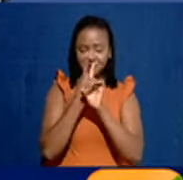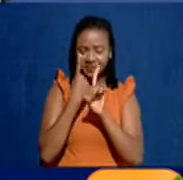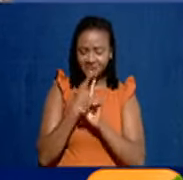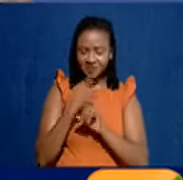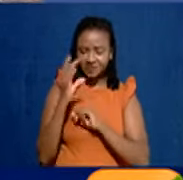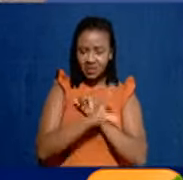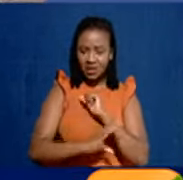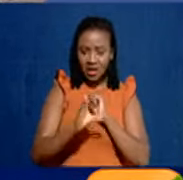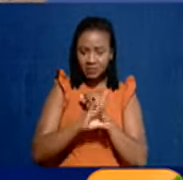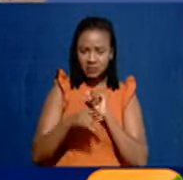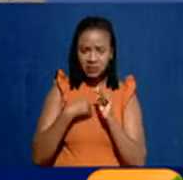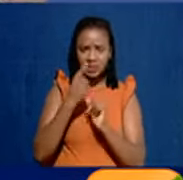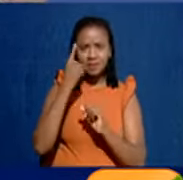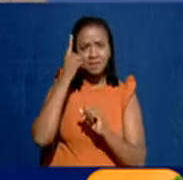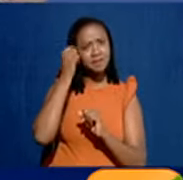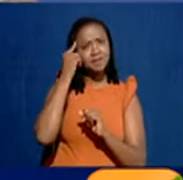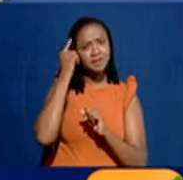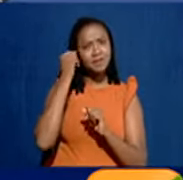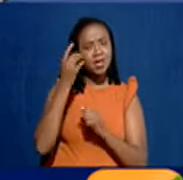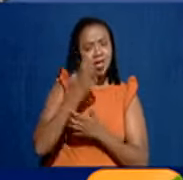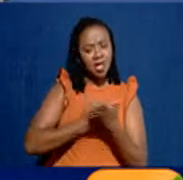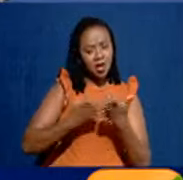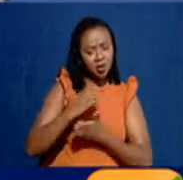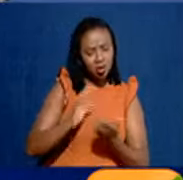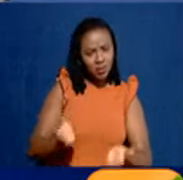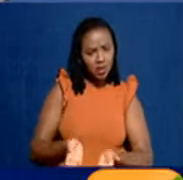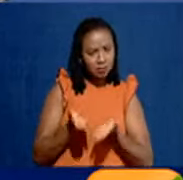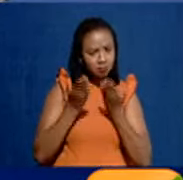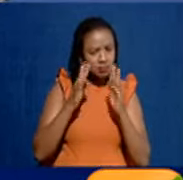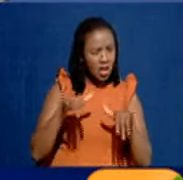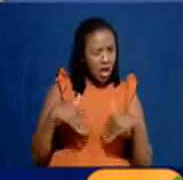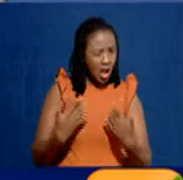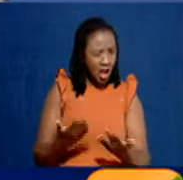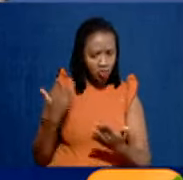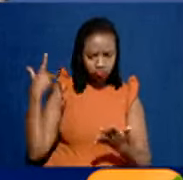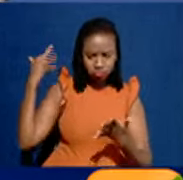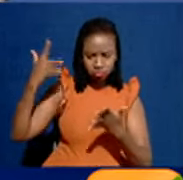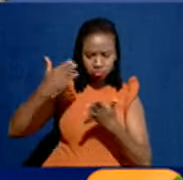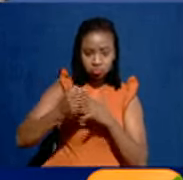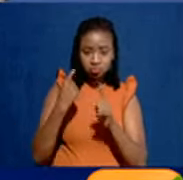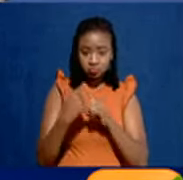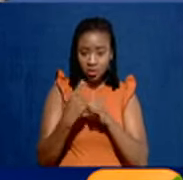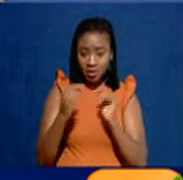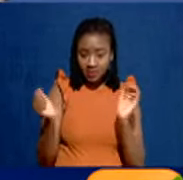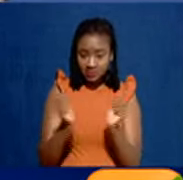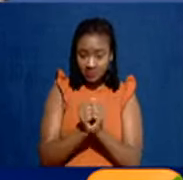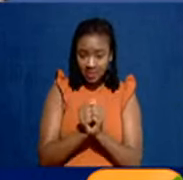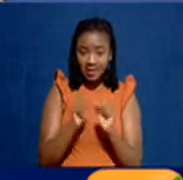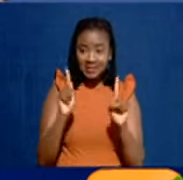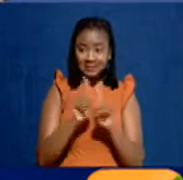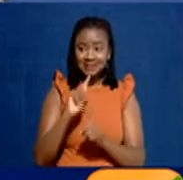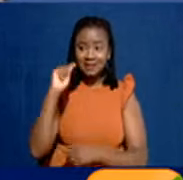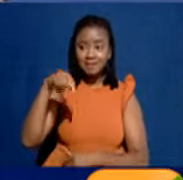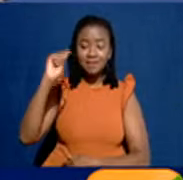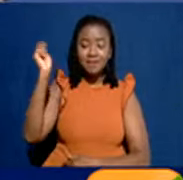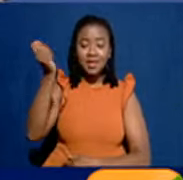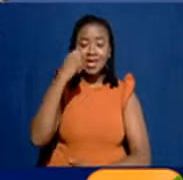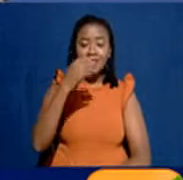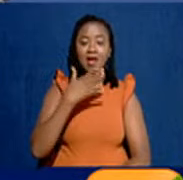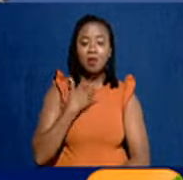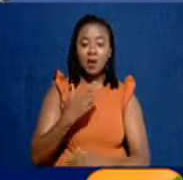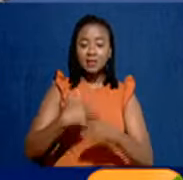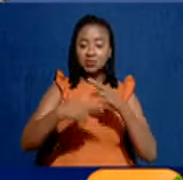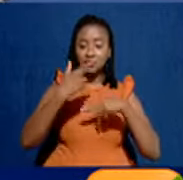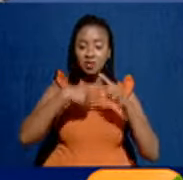member states take stock of the economic gains over the last 10 years. Kenya is also seeking a review